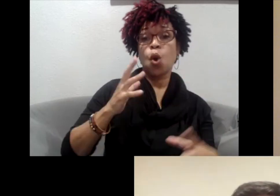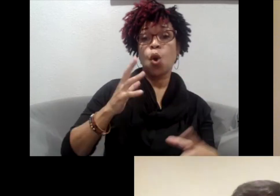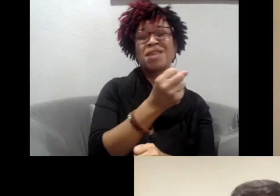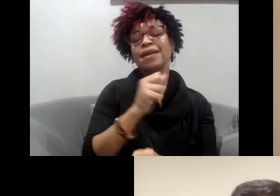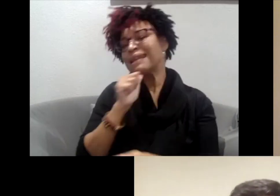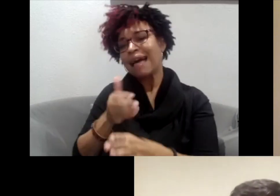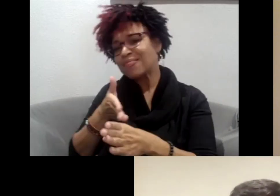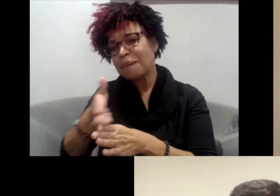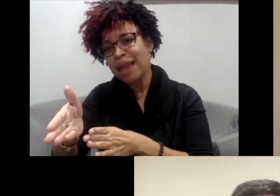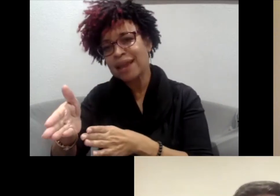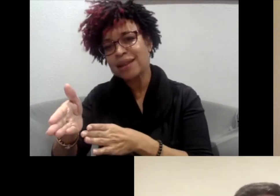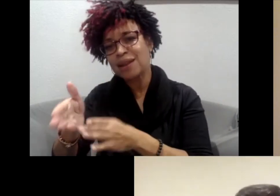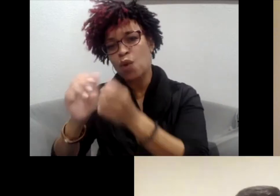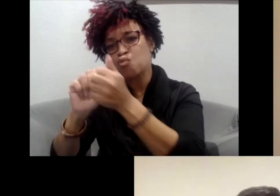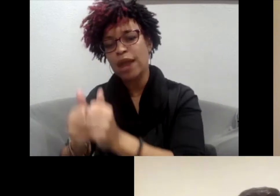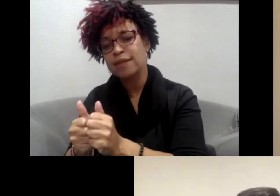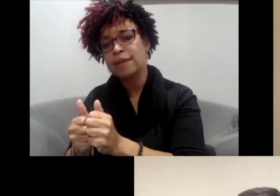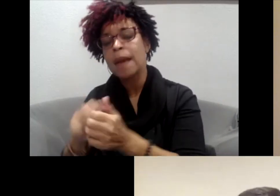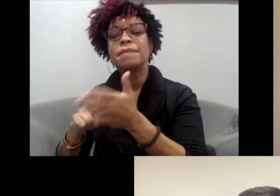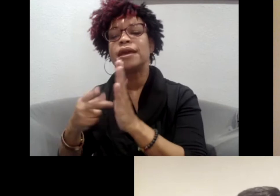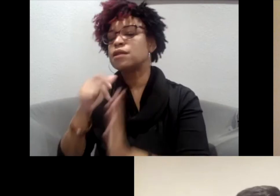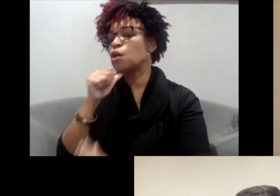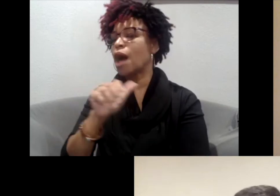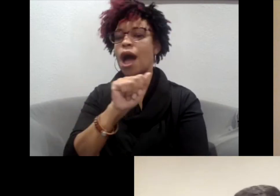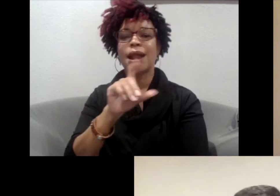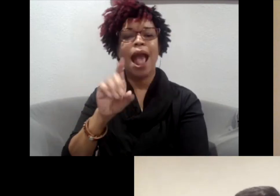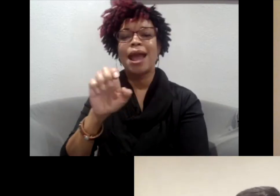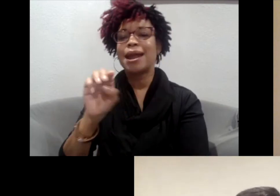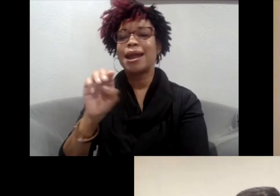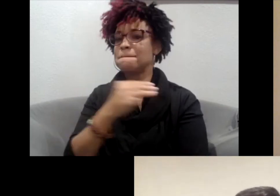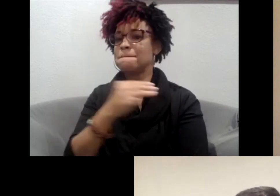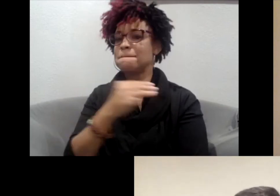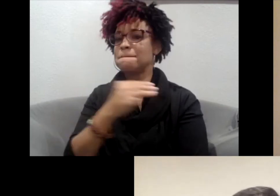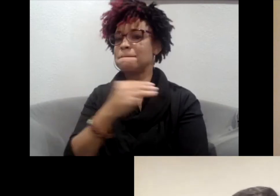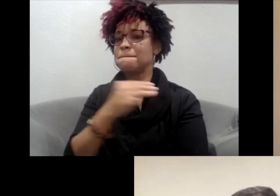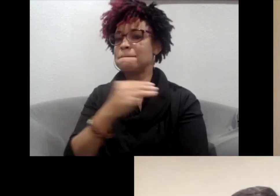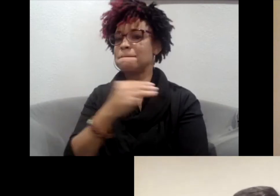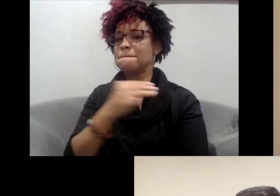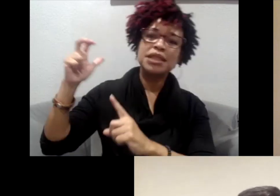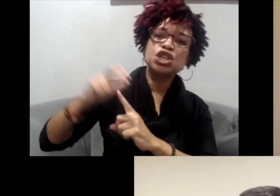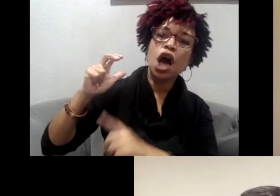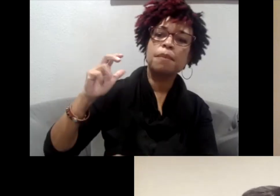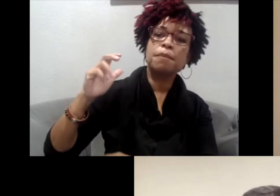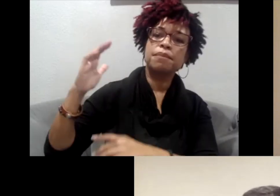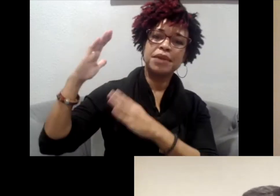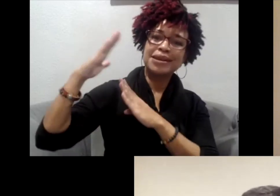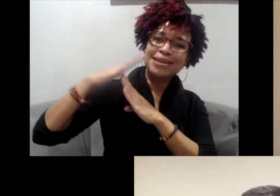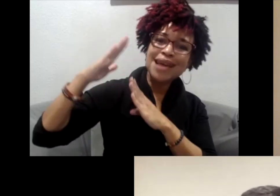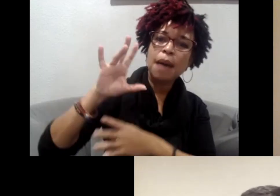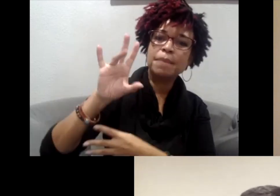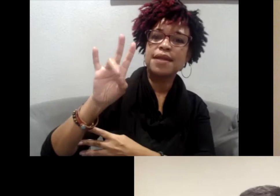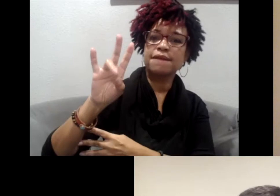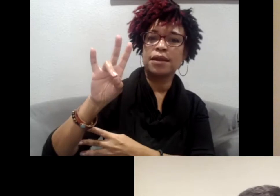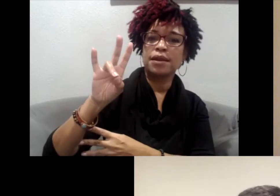they're not then an ADEM member. So you have to be one of the top 7 in self-identifying female or other than